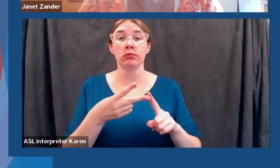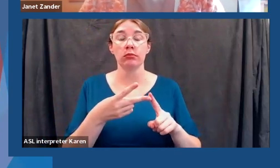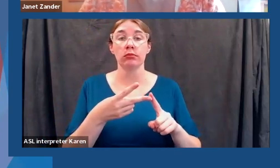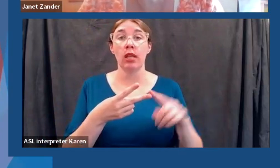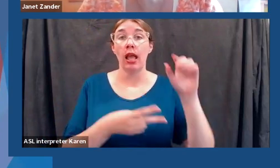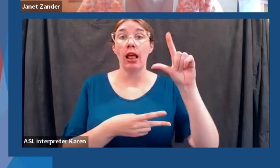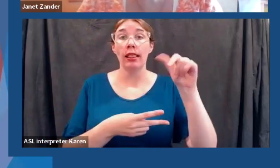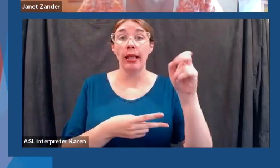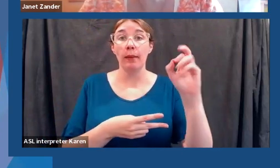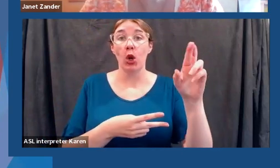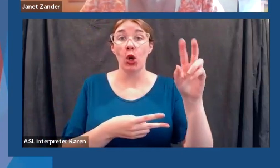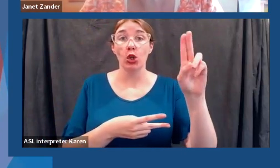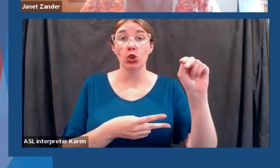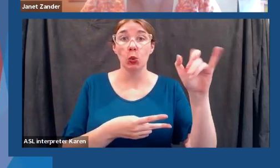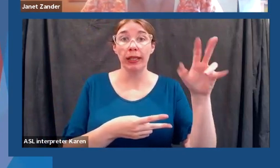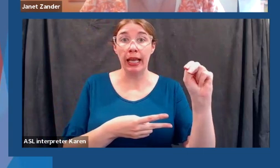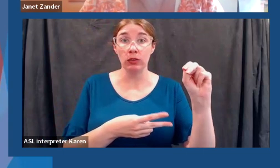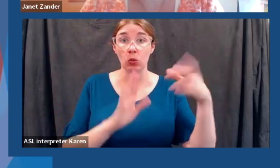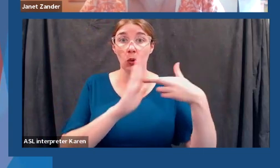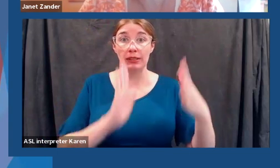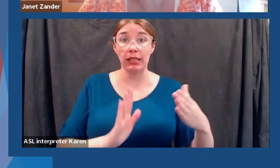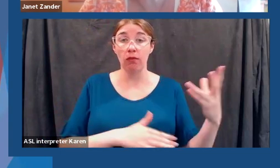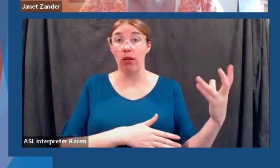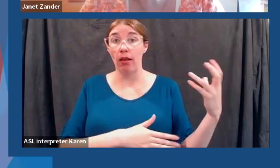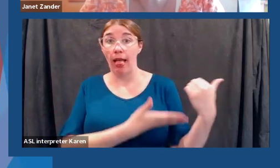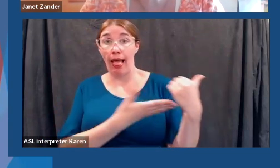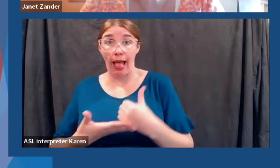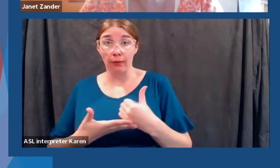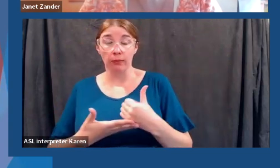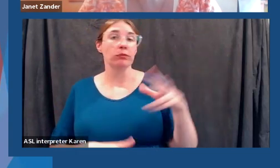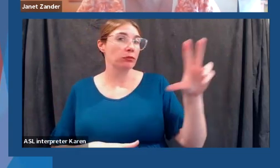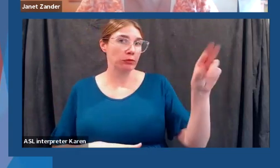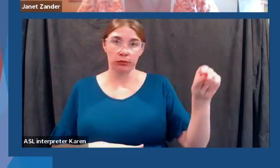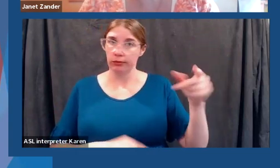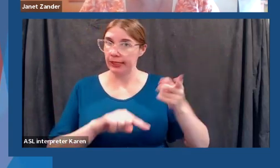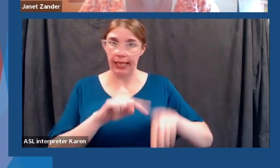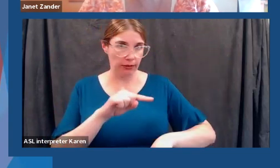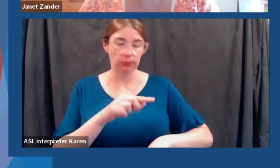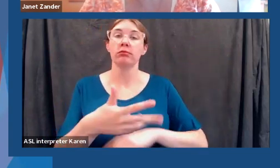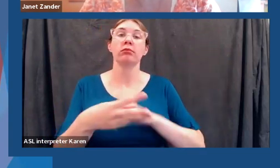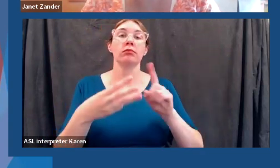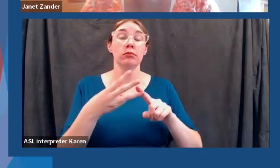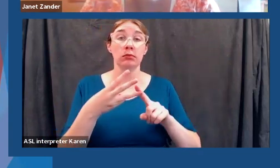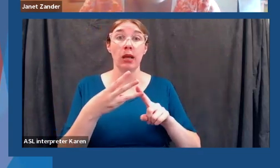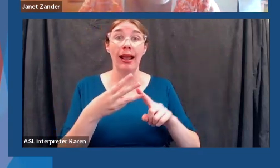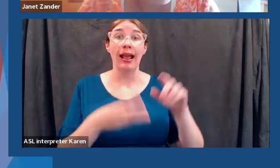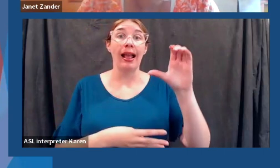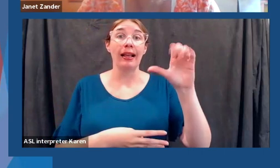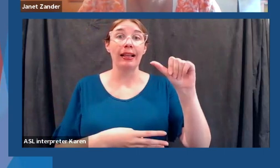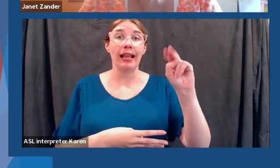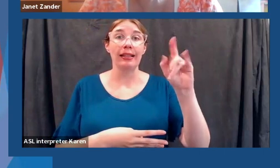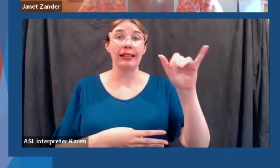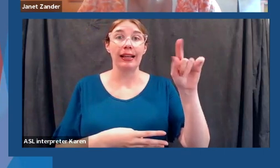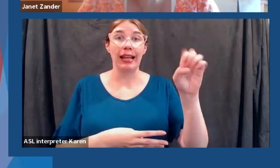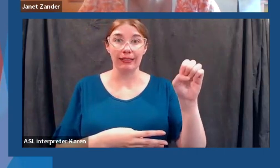labor union if that applies, or be a candidate on the ballot. Those are the restrictions in terms of who could offer